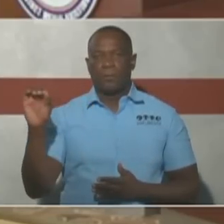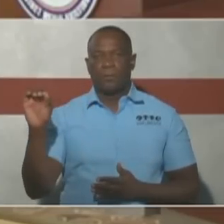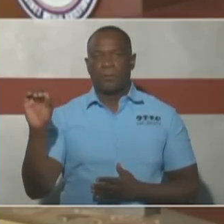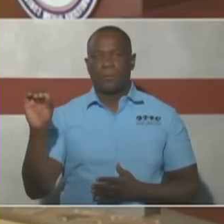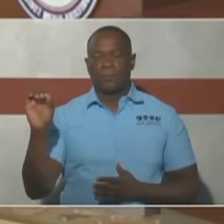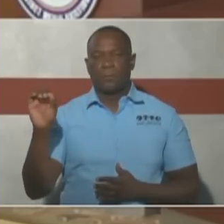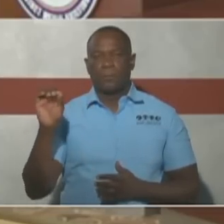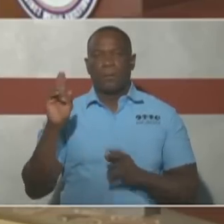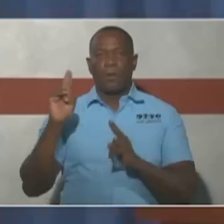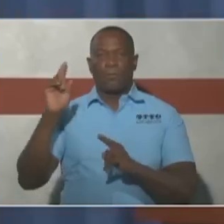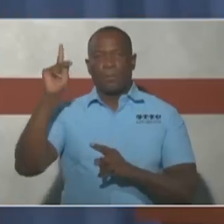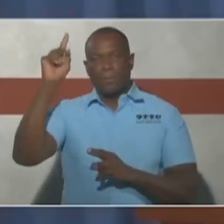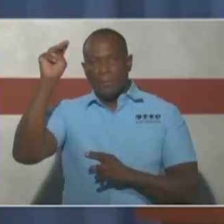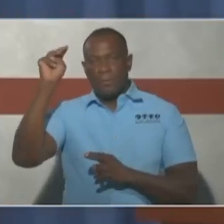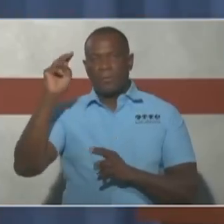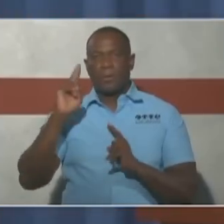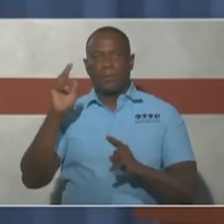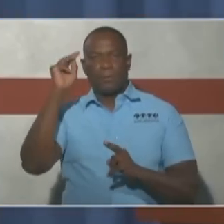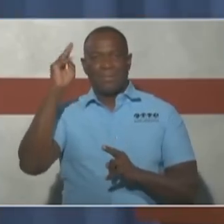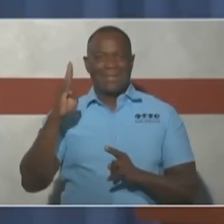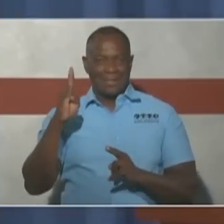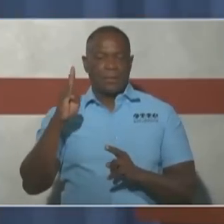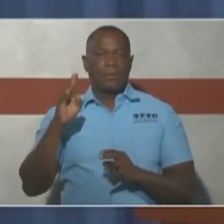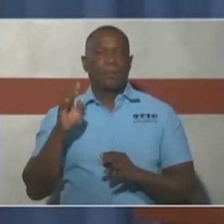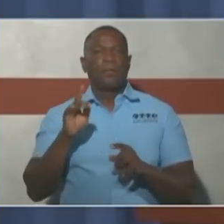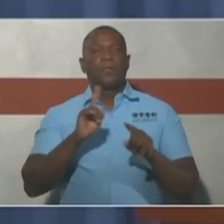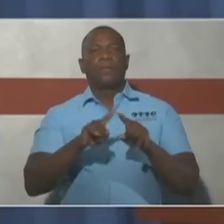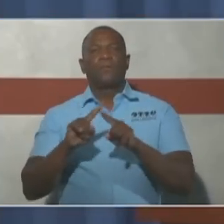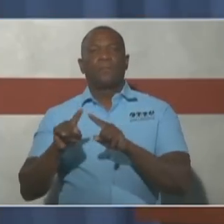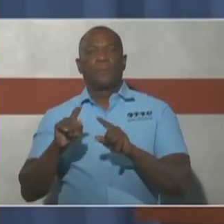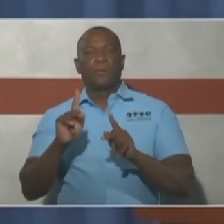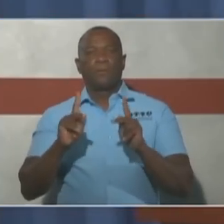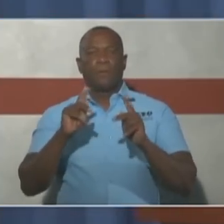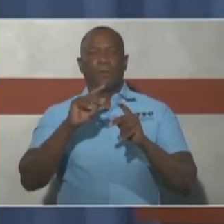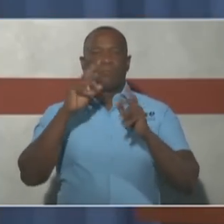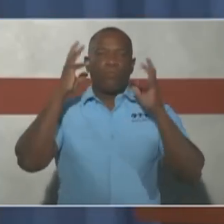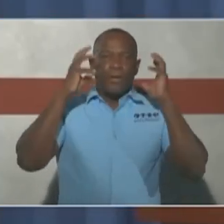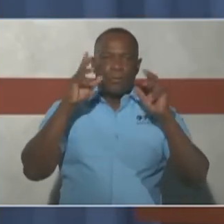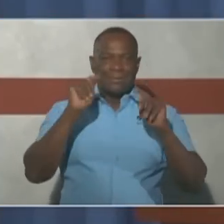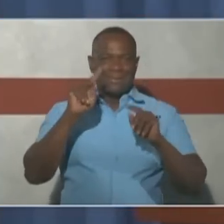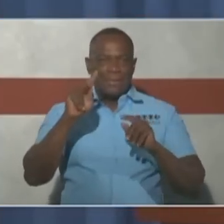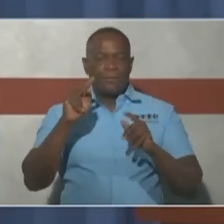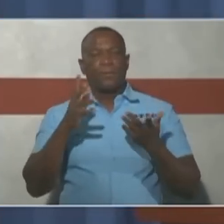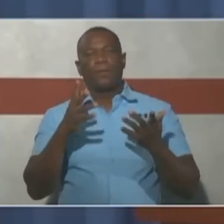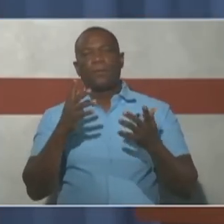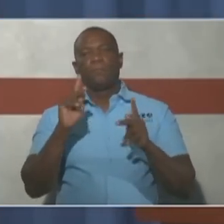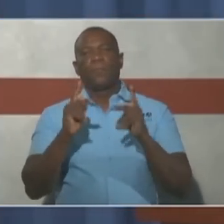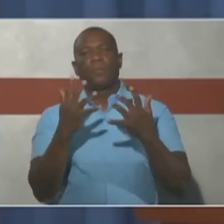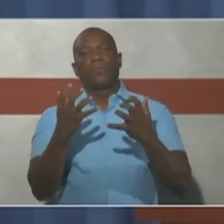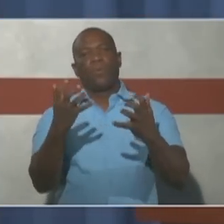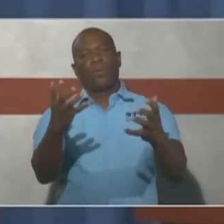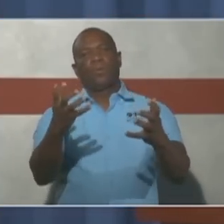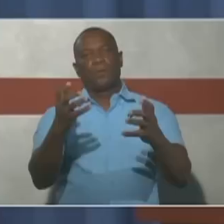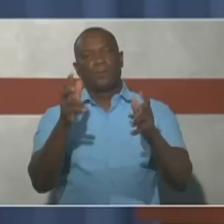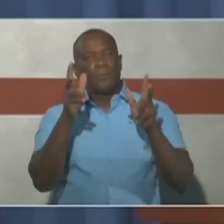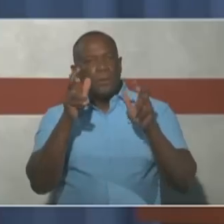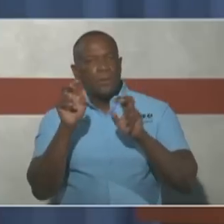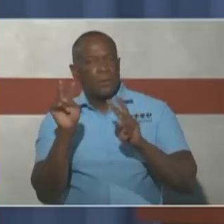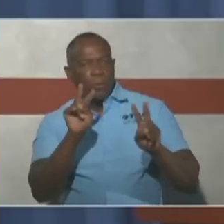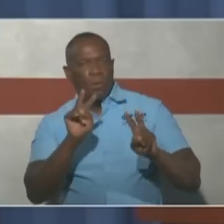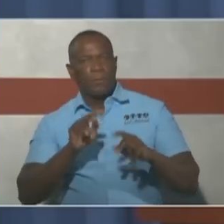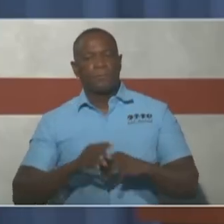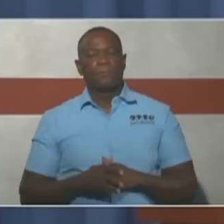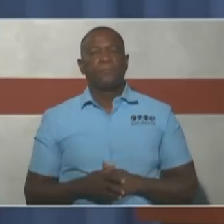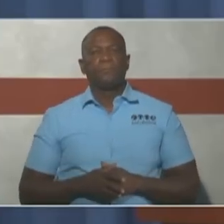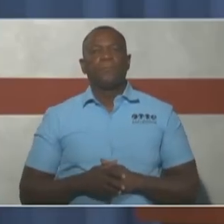Thank you, CMO. Honorable Prime Minister, Honorable Ministers, members of the media, members of the viewing and listening public,